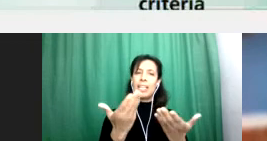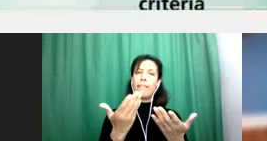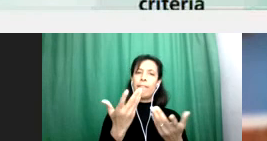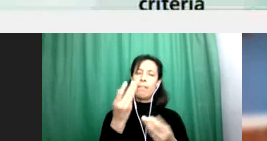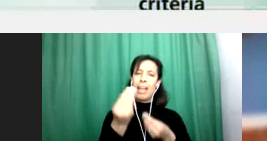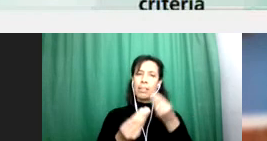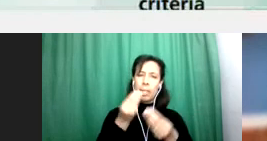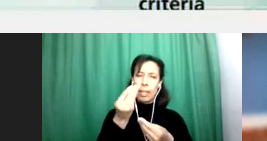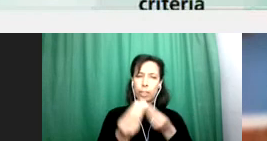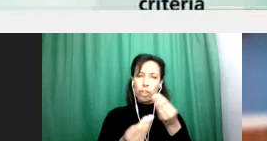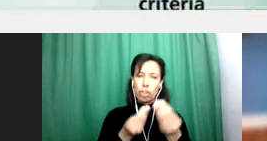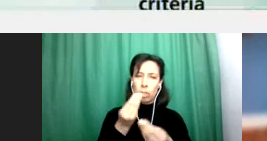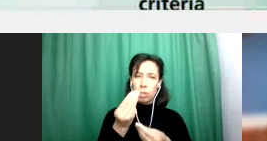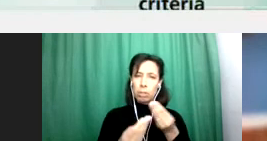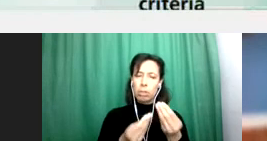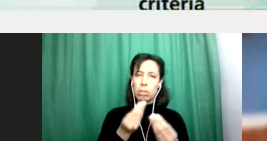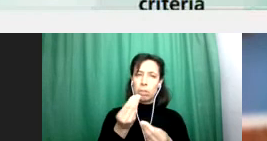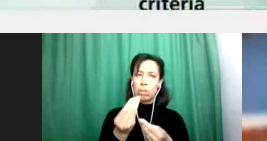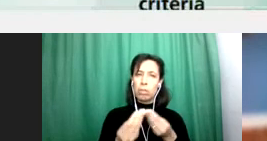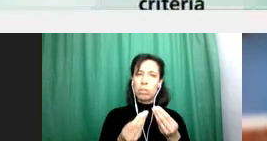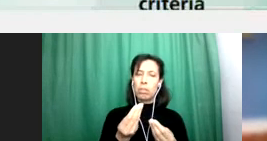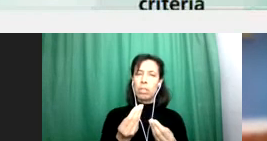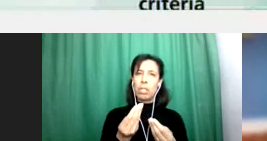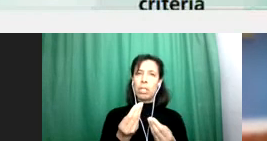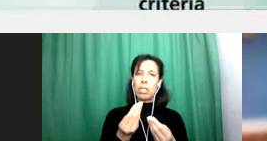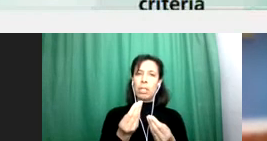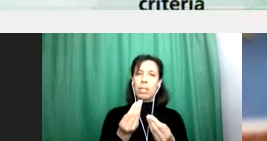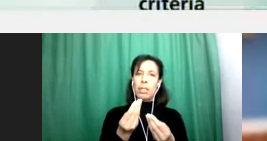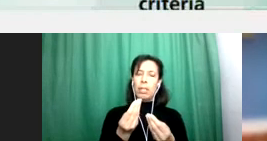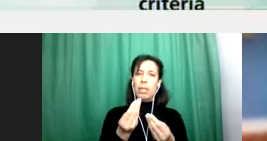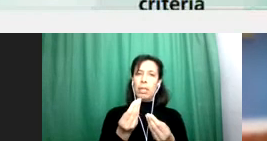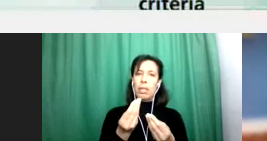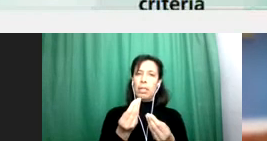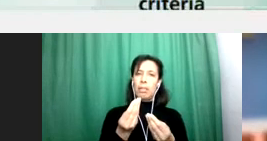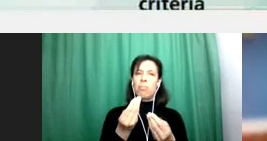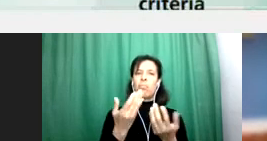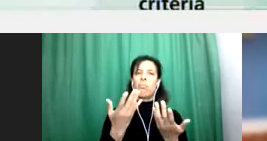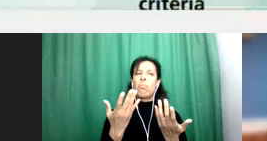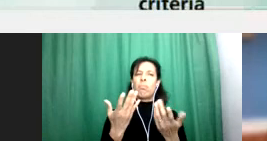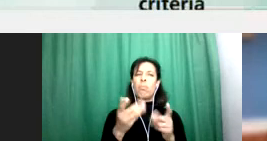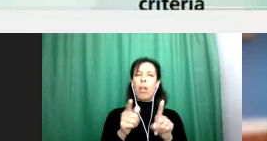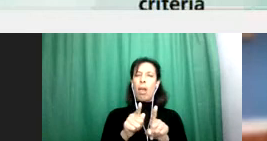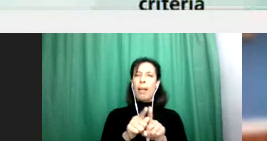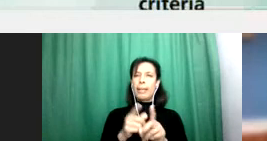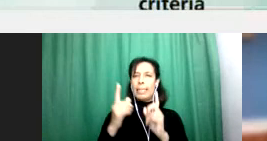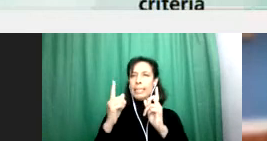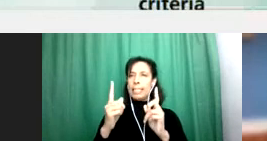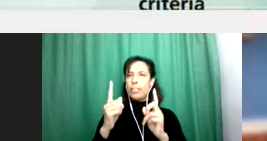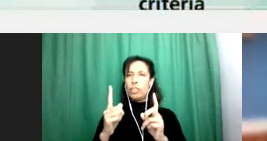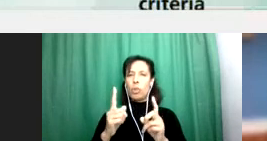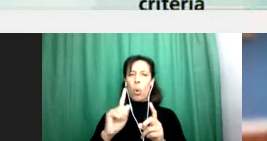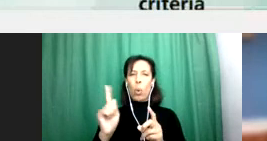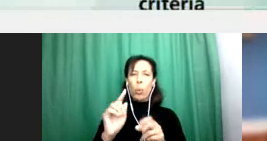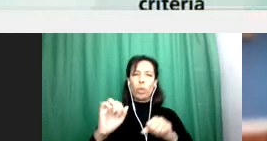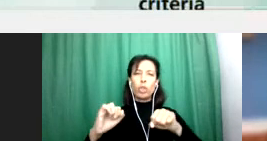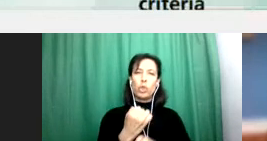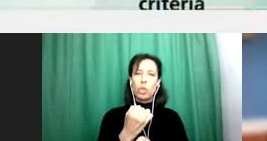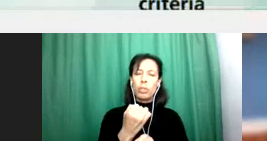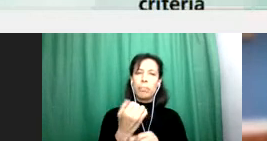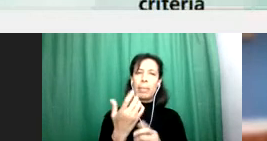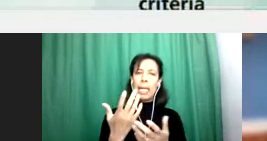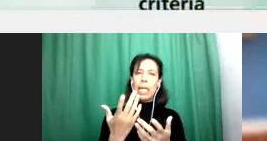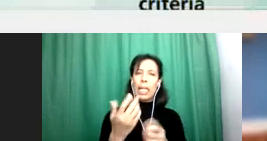explanations about what teachers should be doing or should be aware of or should be capable of